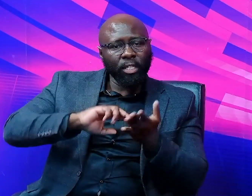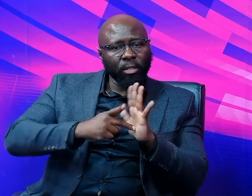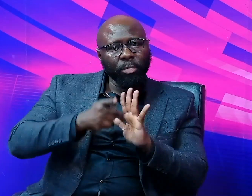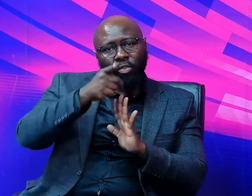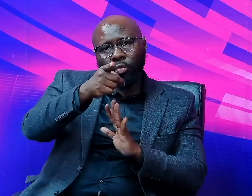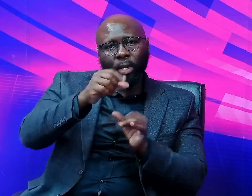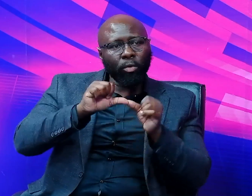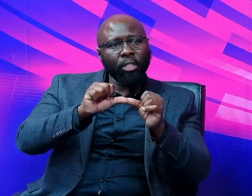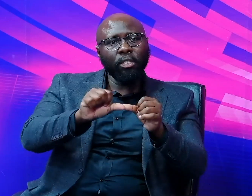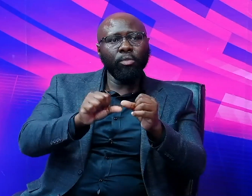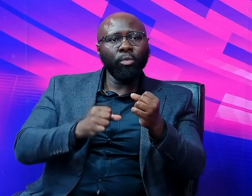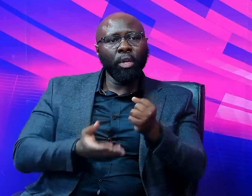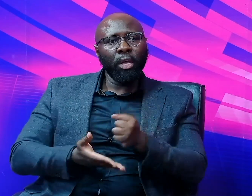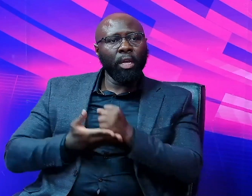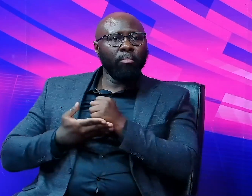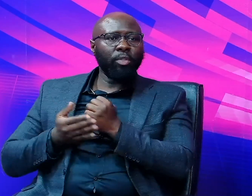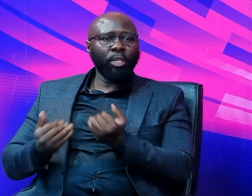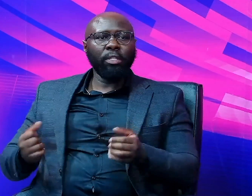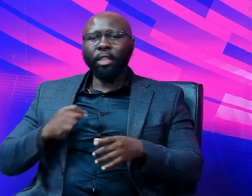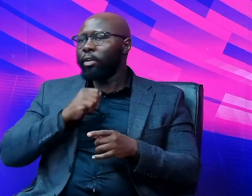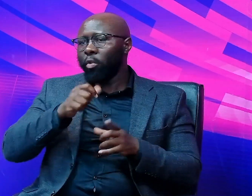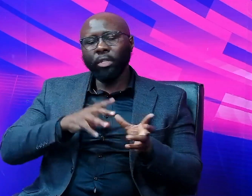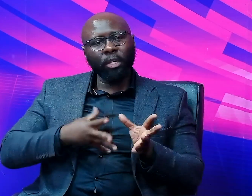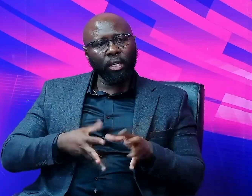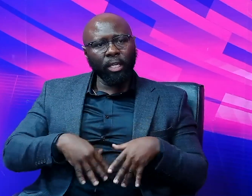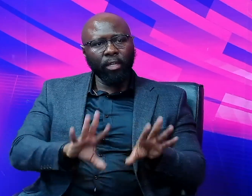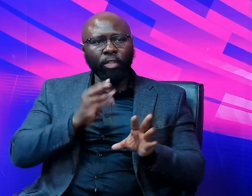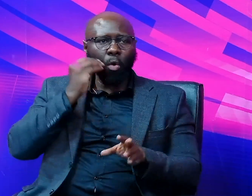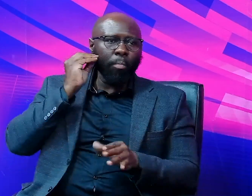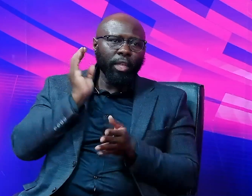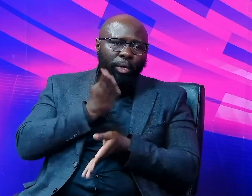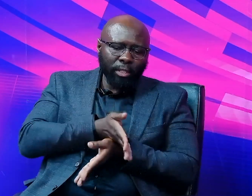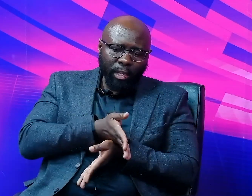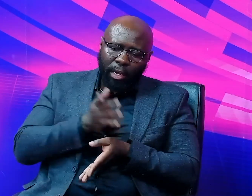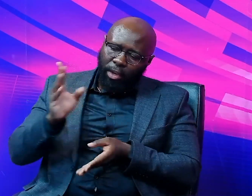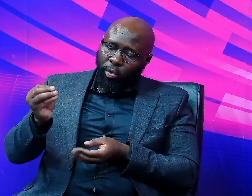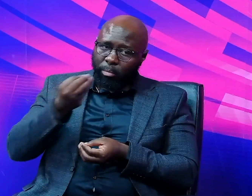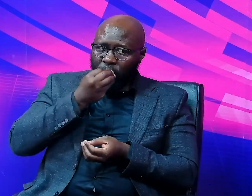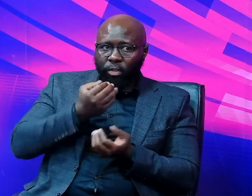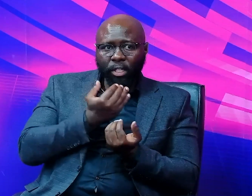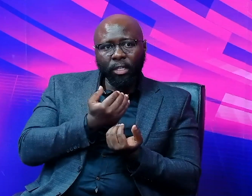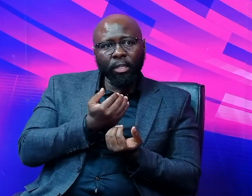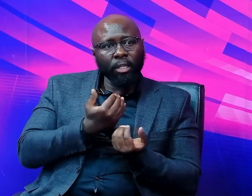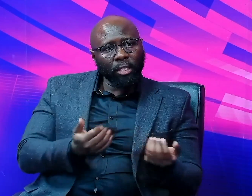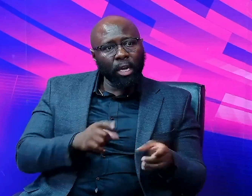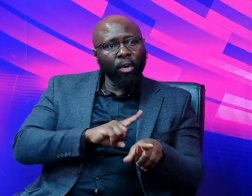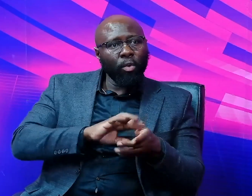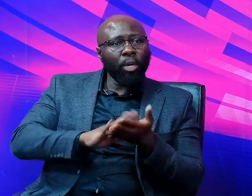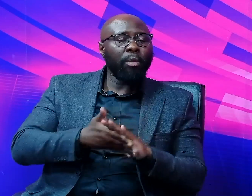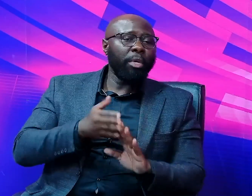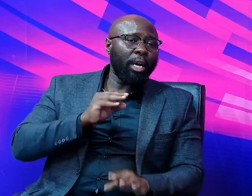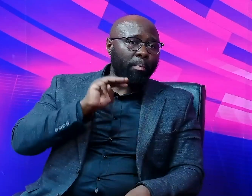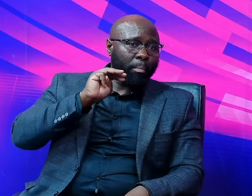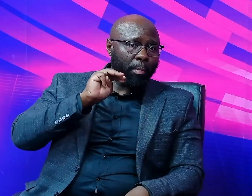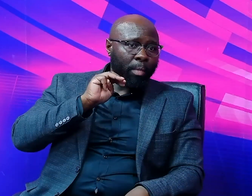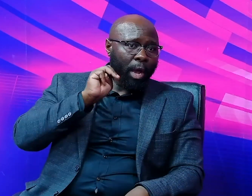support now, in future, it means that you will continue helping yourself, because the child will just be at home,